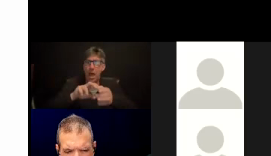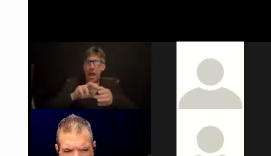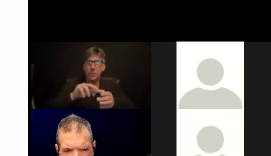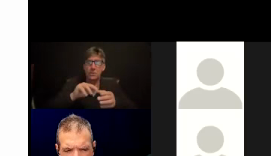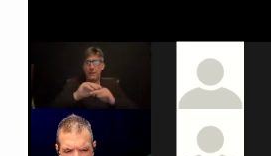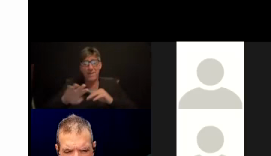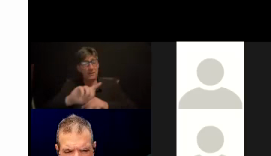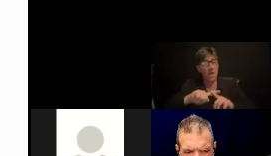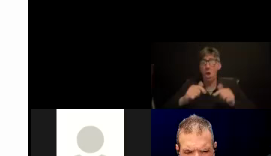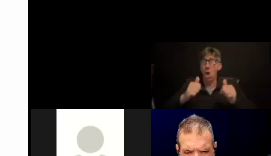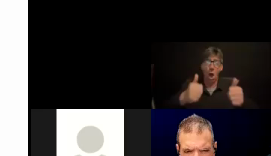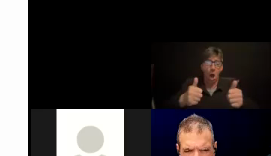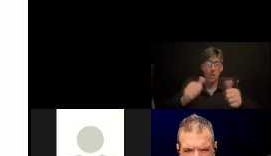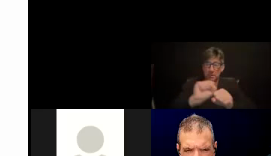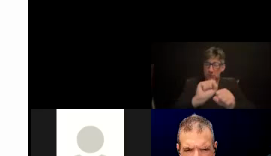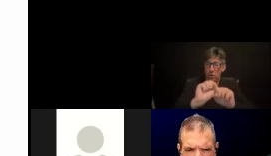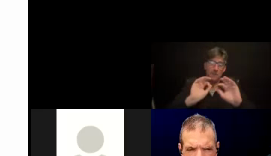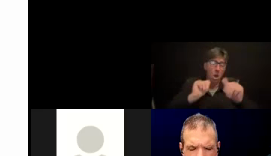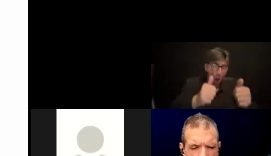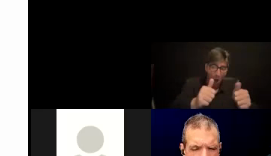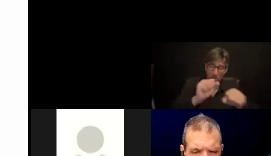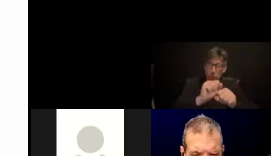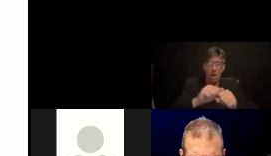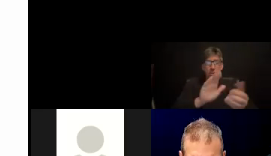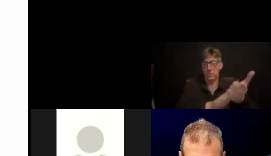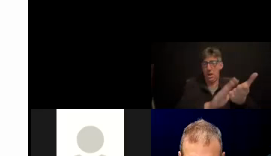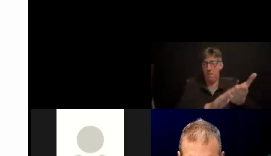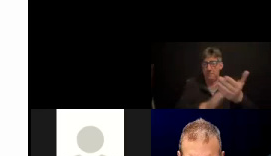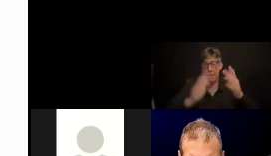awesome job, and no question, I just want to compliment you. Thank you.